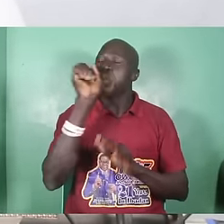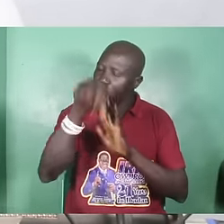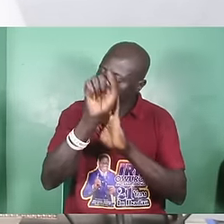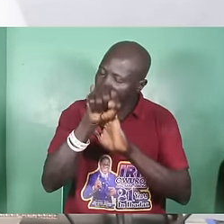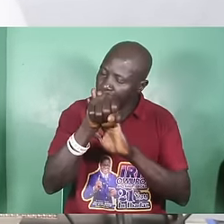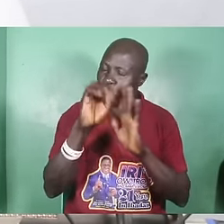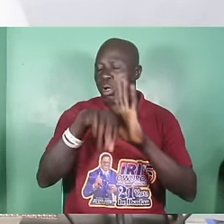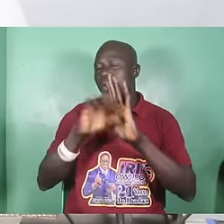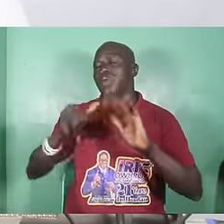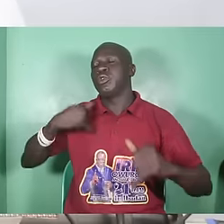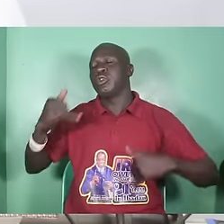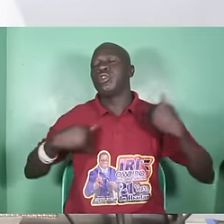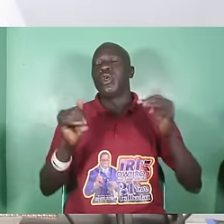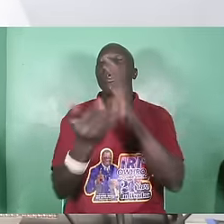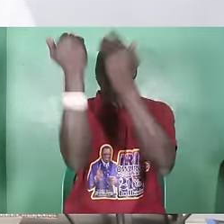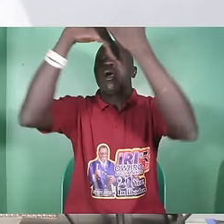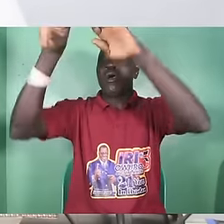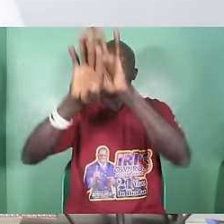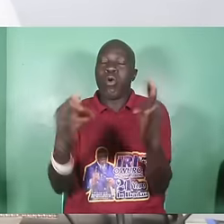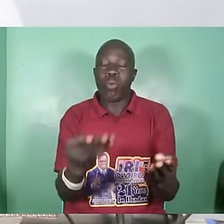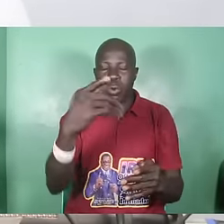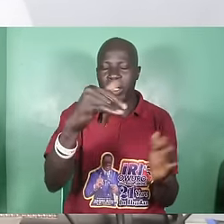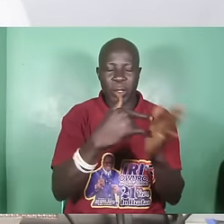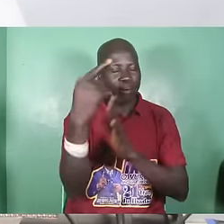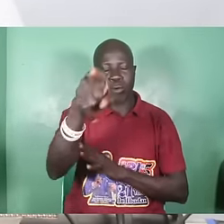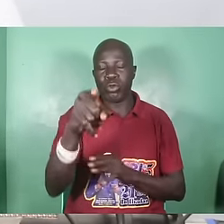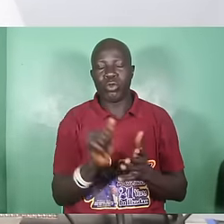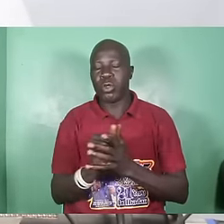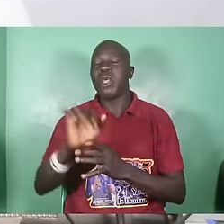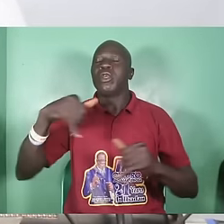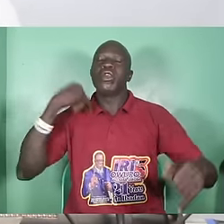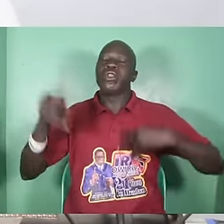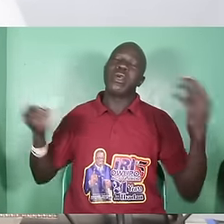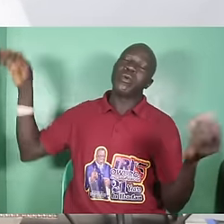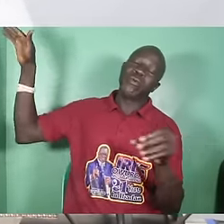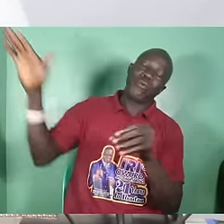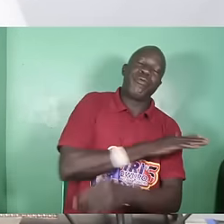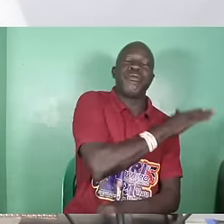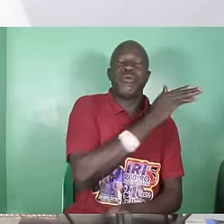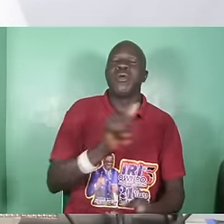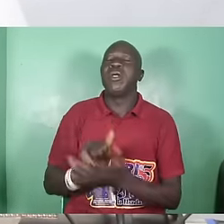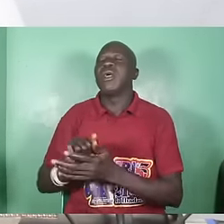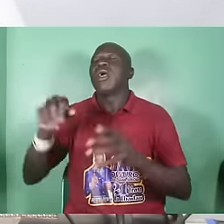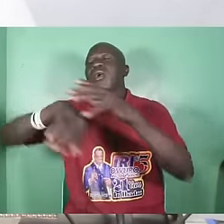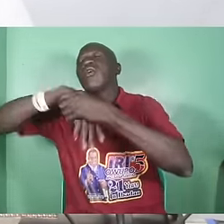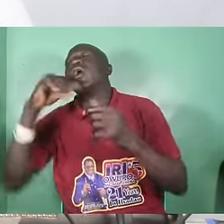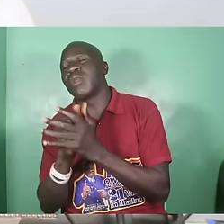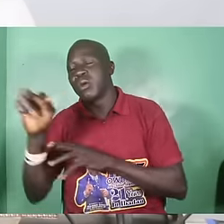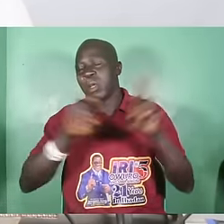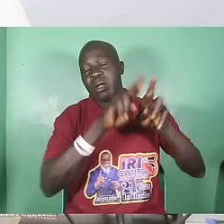kun ayo. Don't say we're not going to the door. Amen. And we open the door. Are you ready to go? Amen. The door is full. That is full of